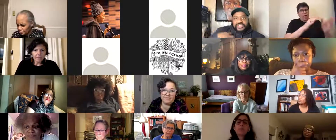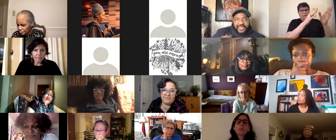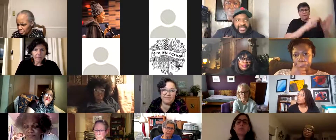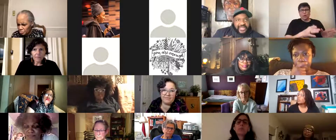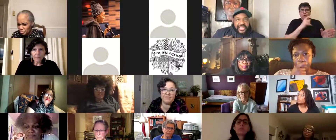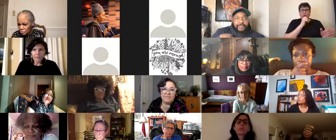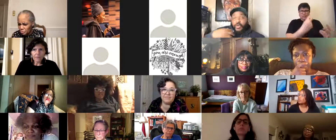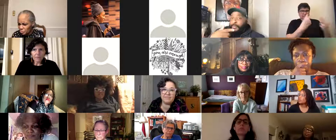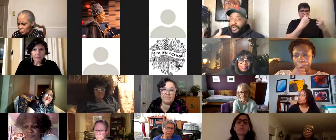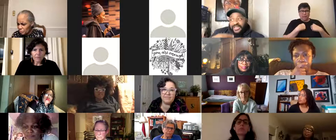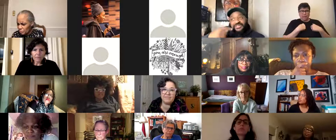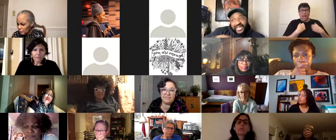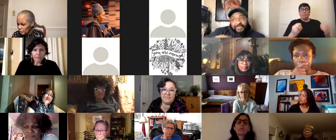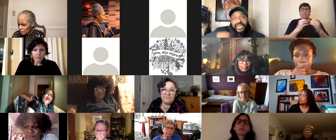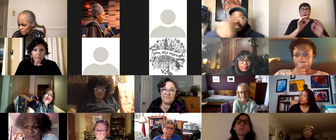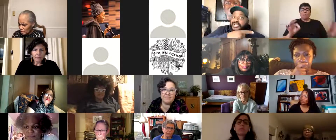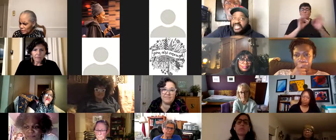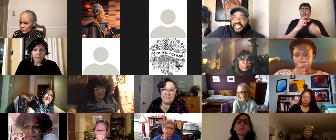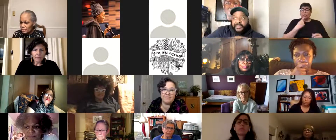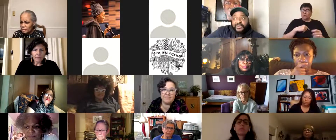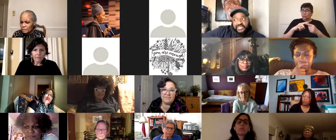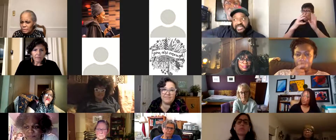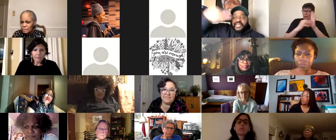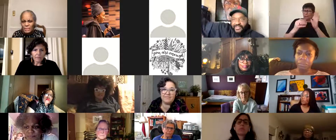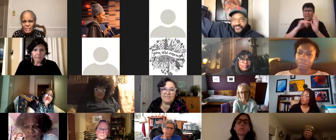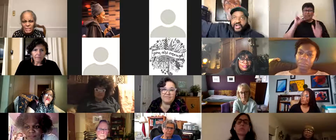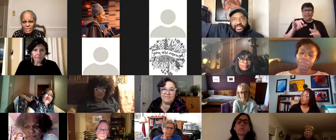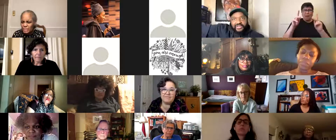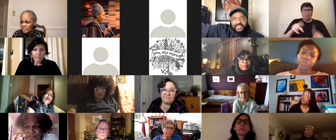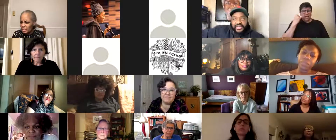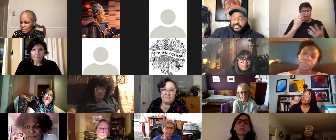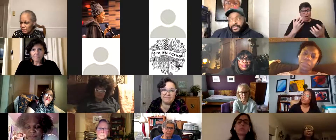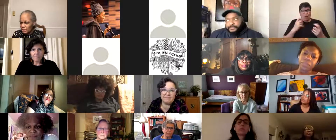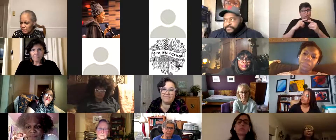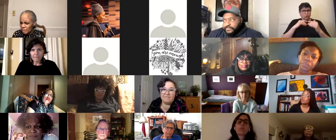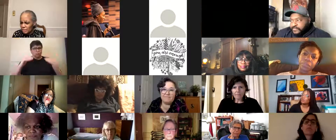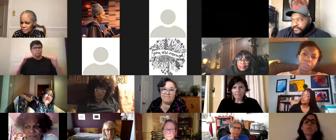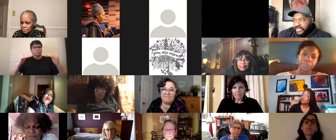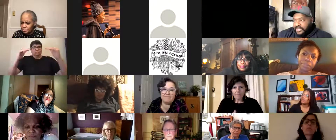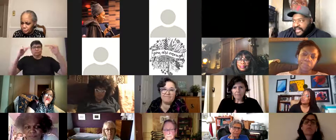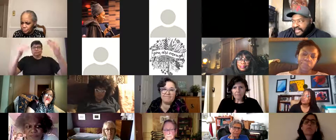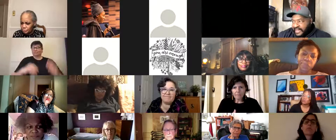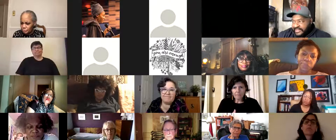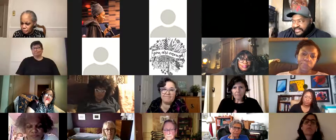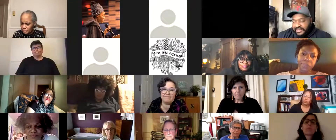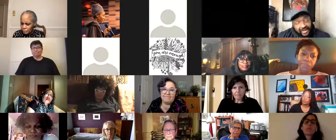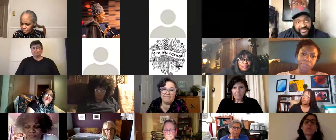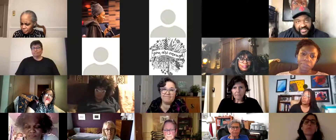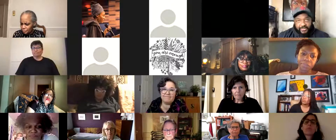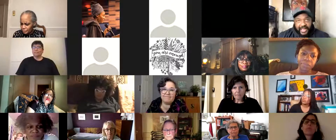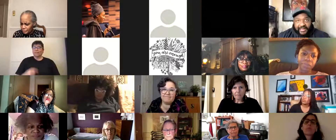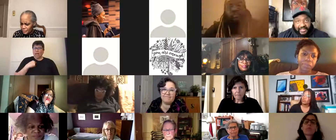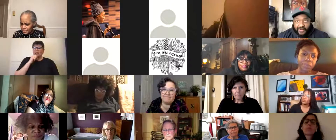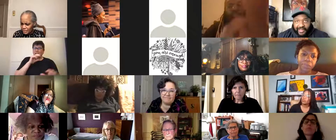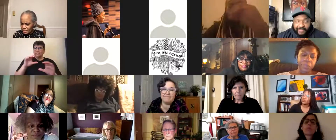don't see me, and more importantly, you're telling me to imitate that person if I want to matriculate. So I did enough to